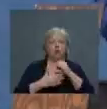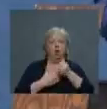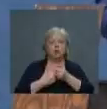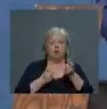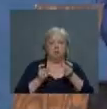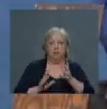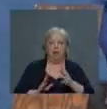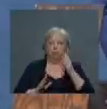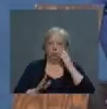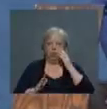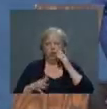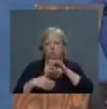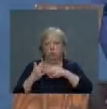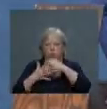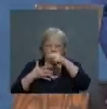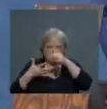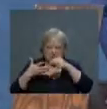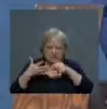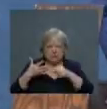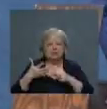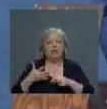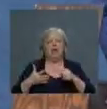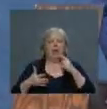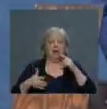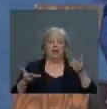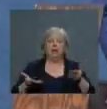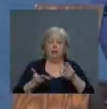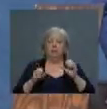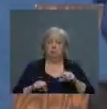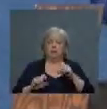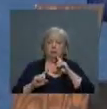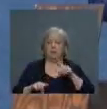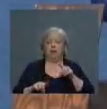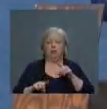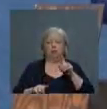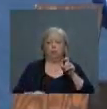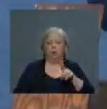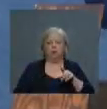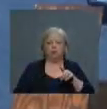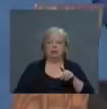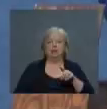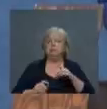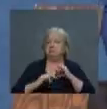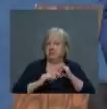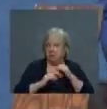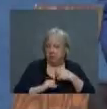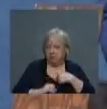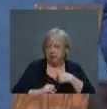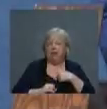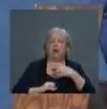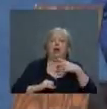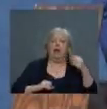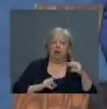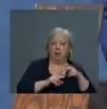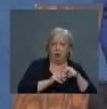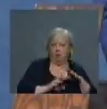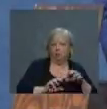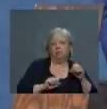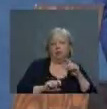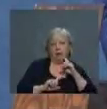of the nuts and bolts and is here available for answer questions, as am I and the owners. So